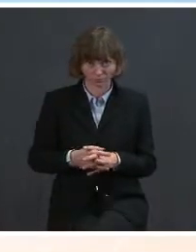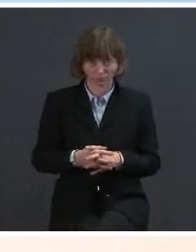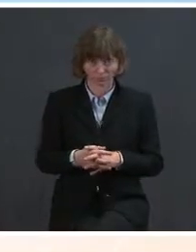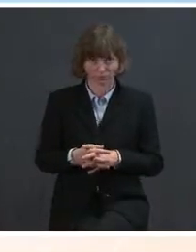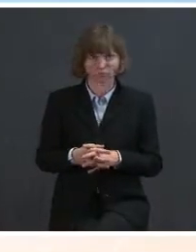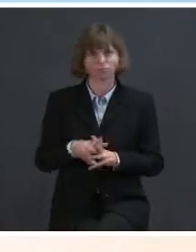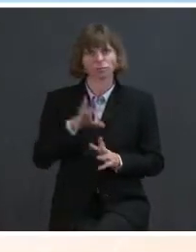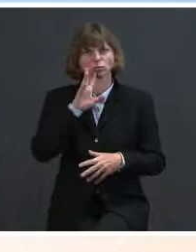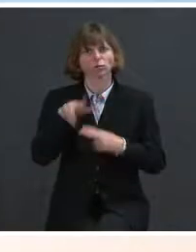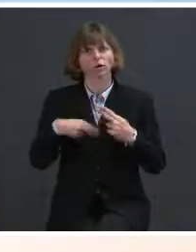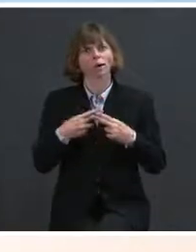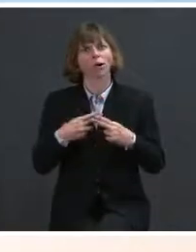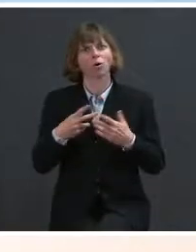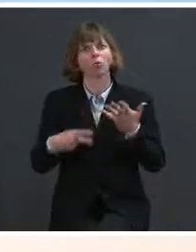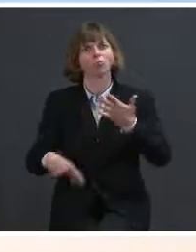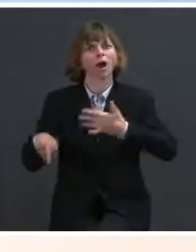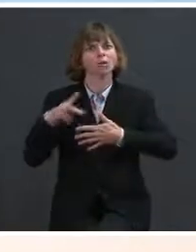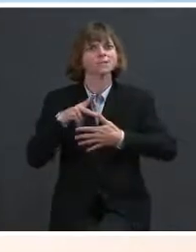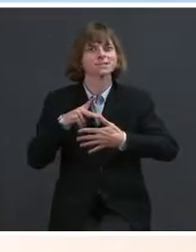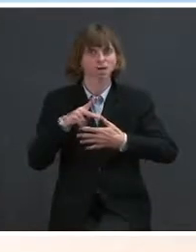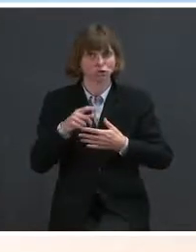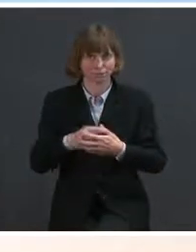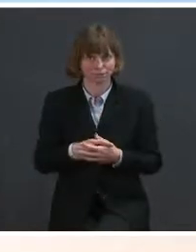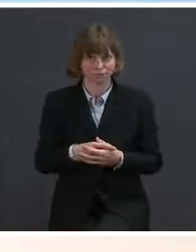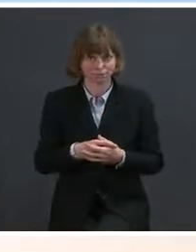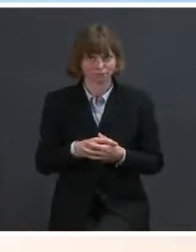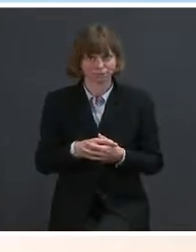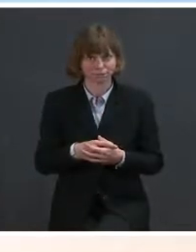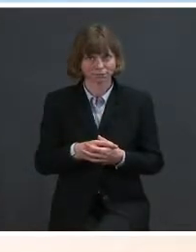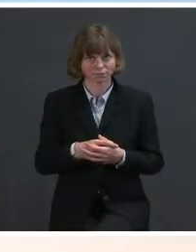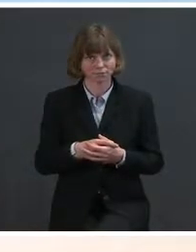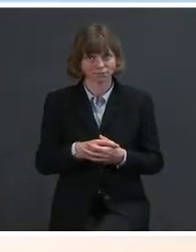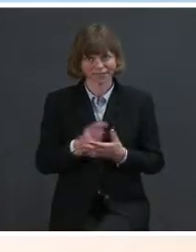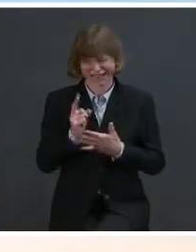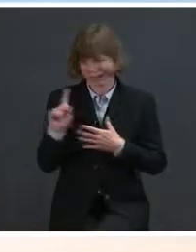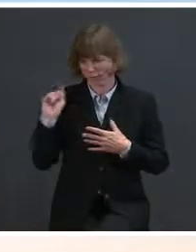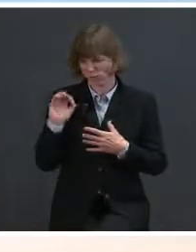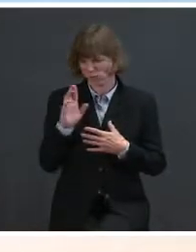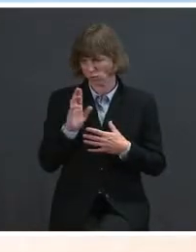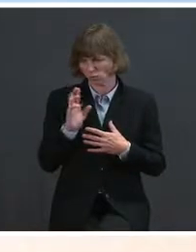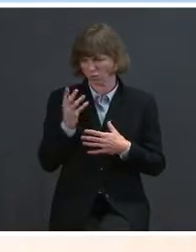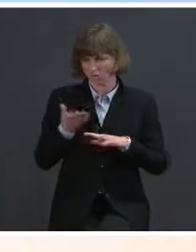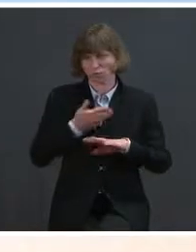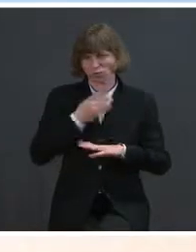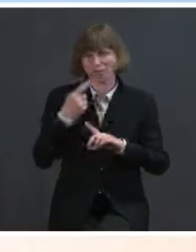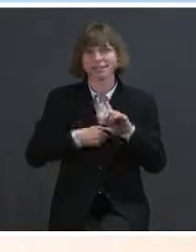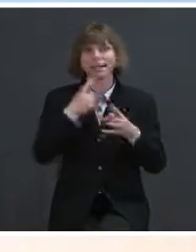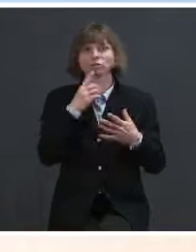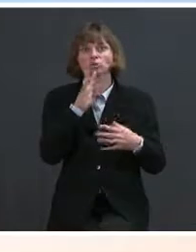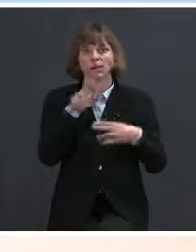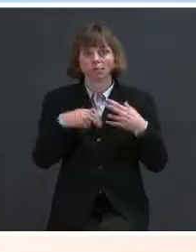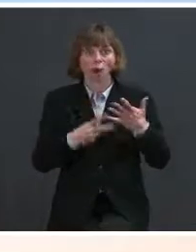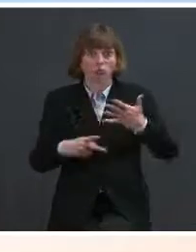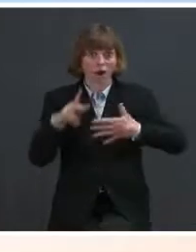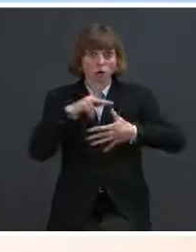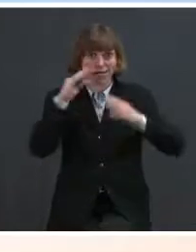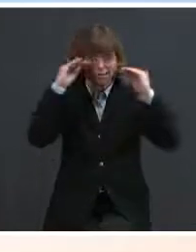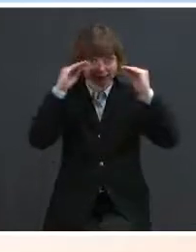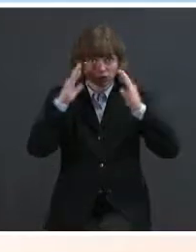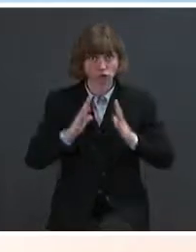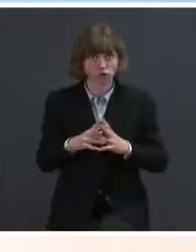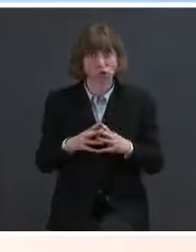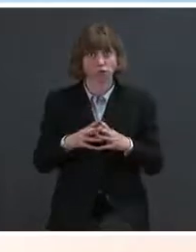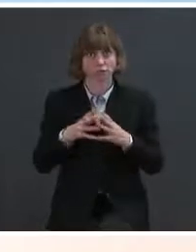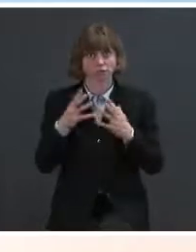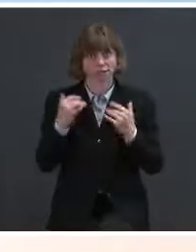prioritization. So last week, or earlier this month, the White House called on states to prioritize teachers and vaccinations. Now the White House is